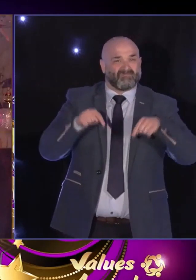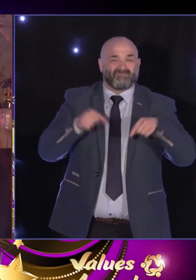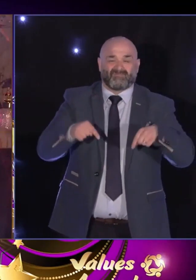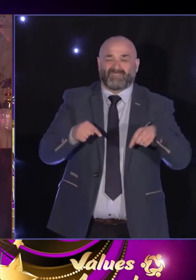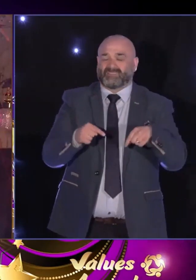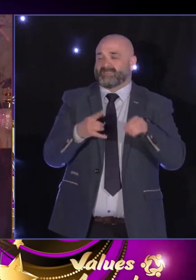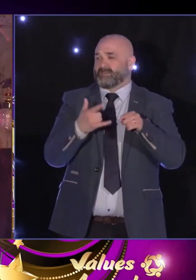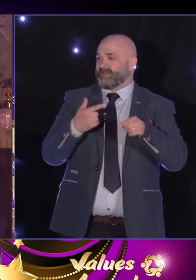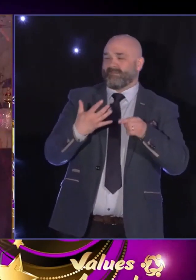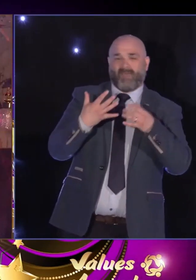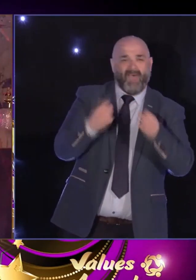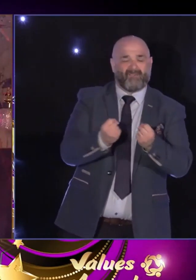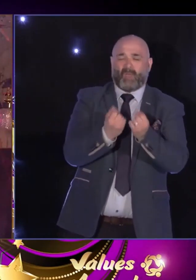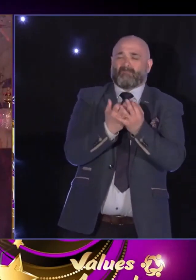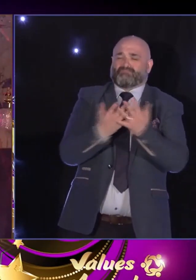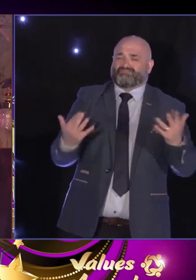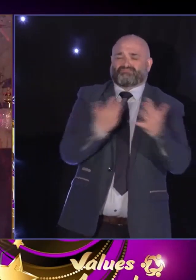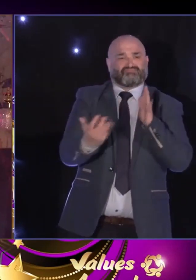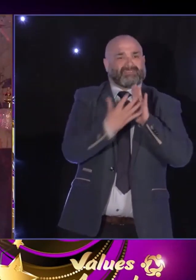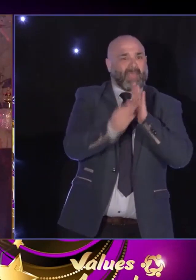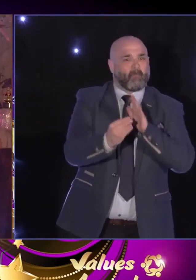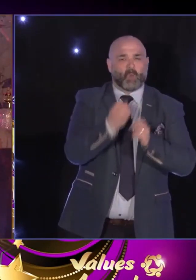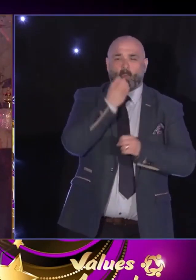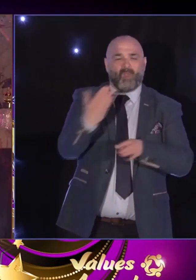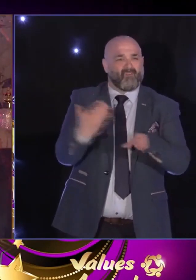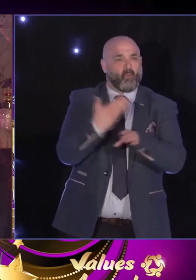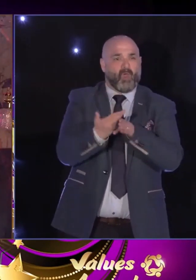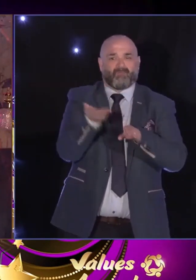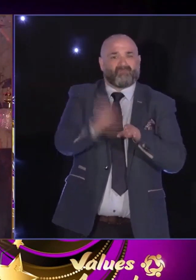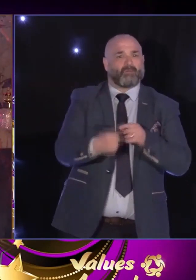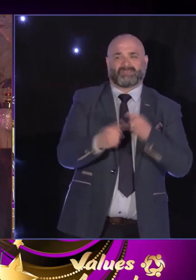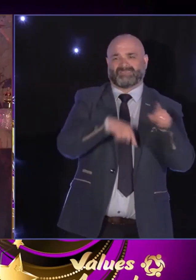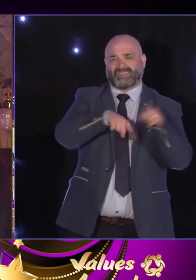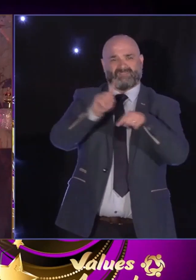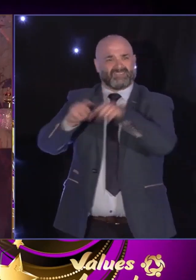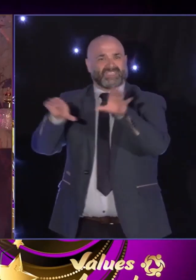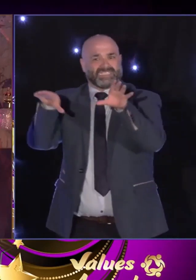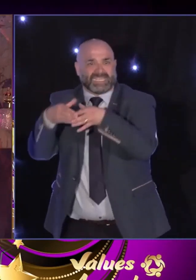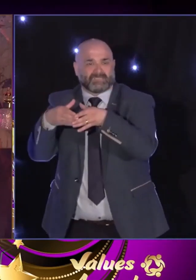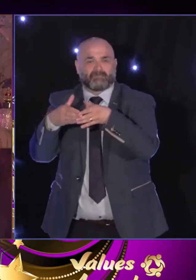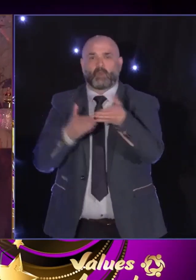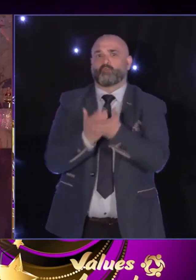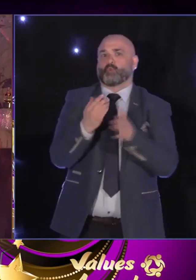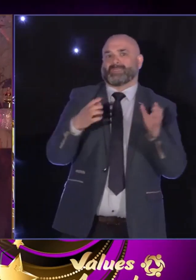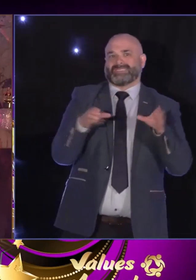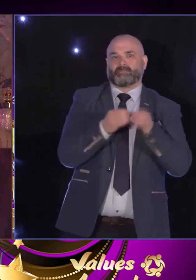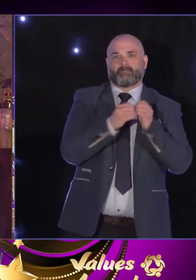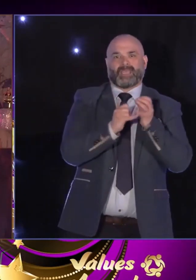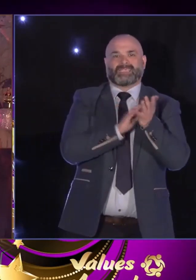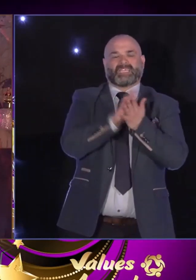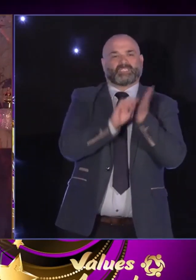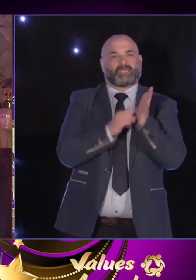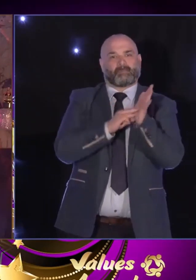many examples of wonderful work by teams and individuals across Team BSMHFT.